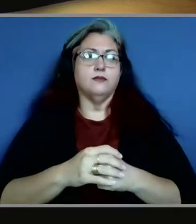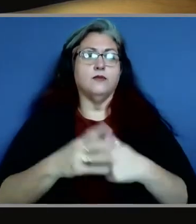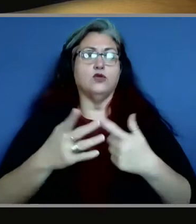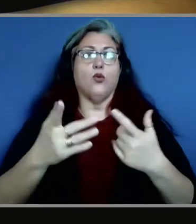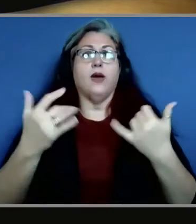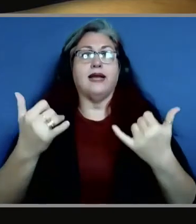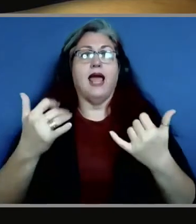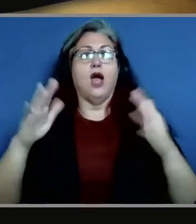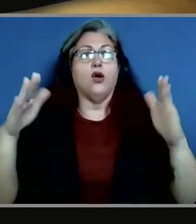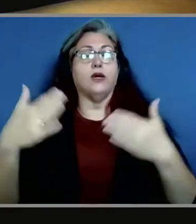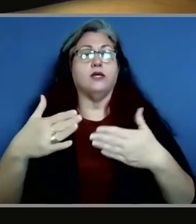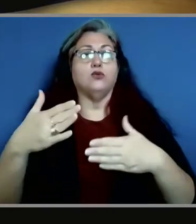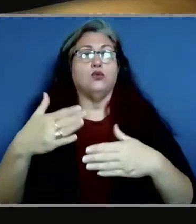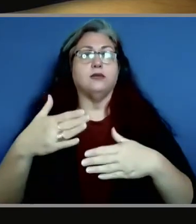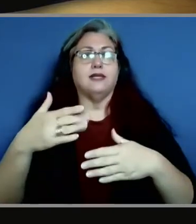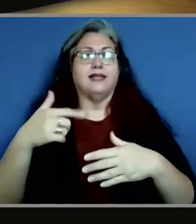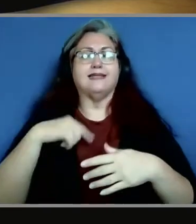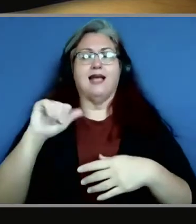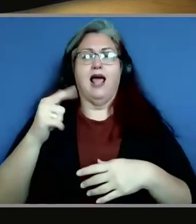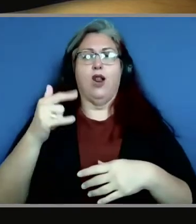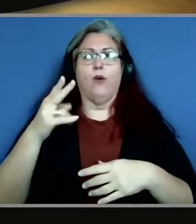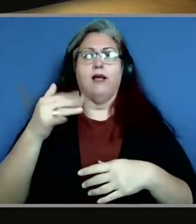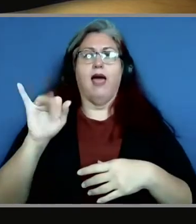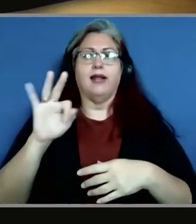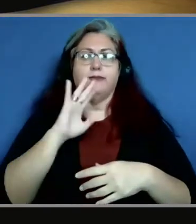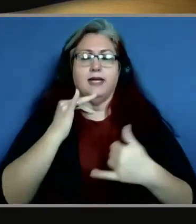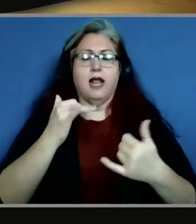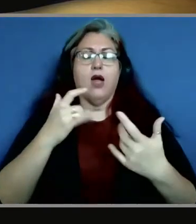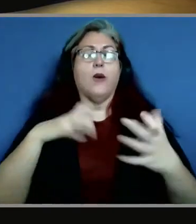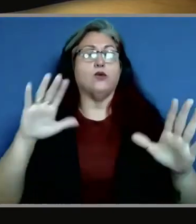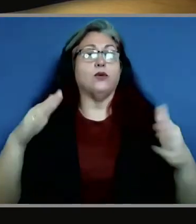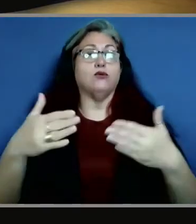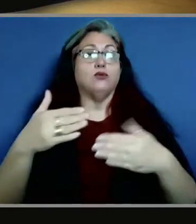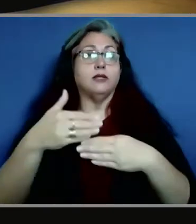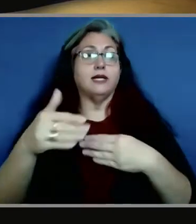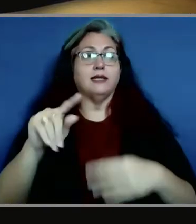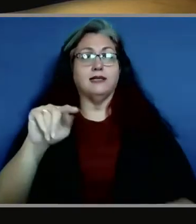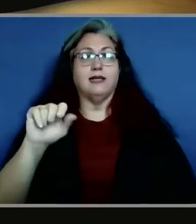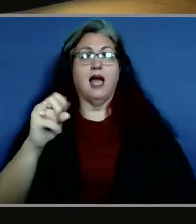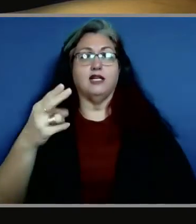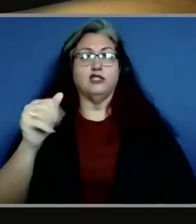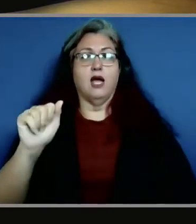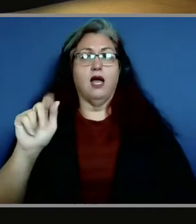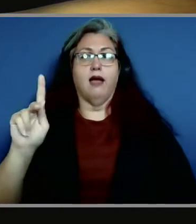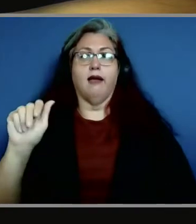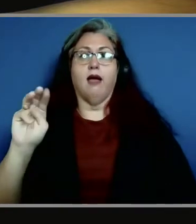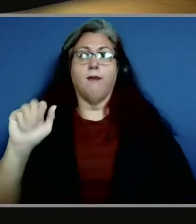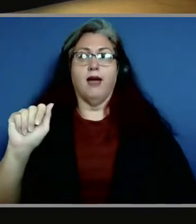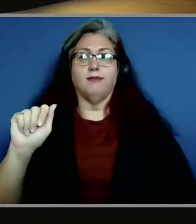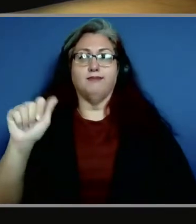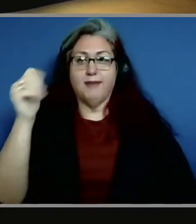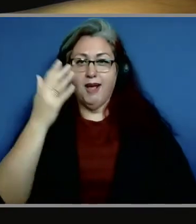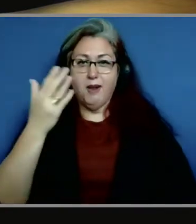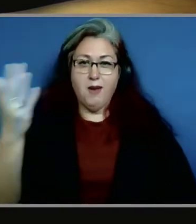like to introduce, this is Alohilani speaking. I'd like to introduce Tasha Kama. Aloha.